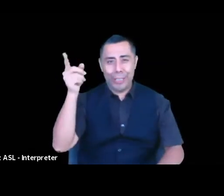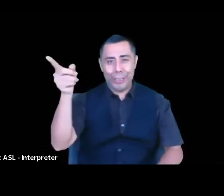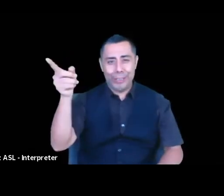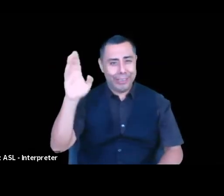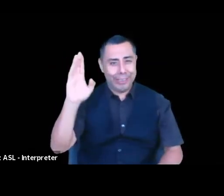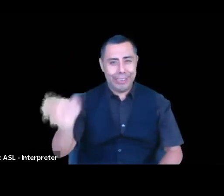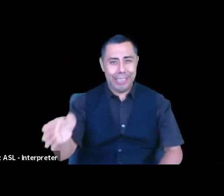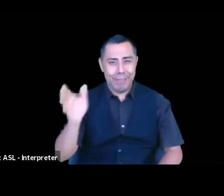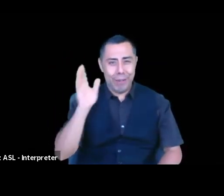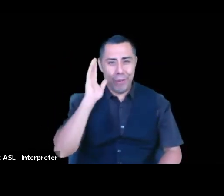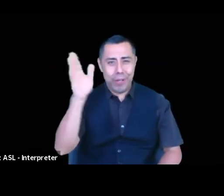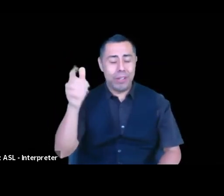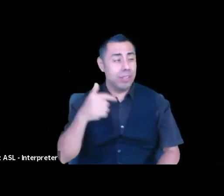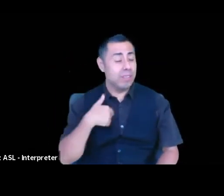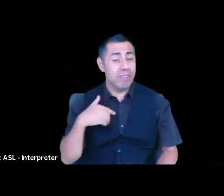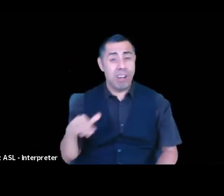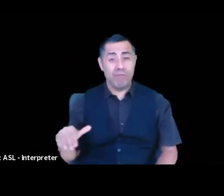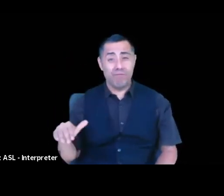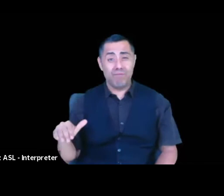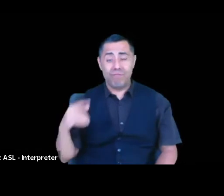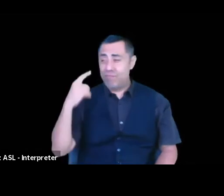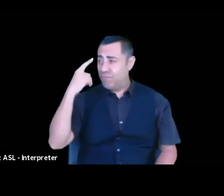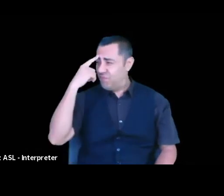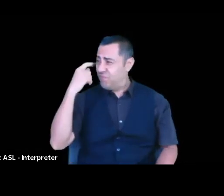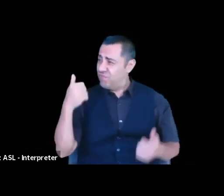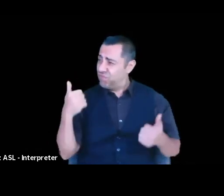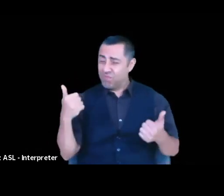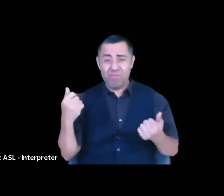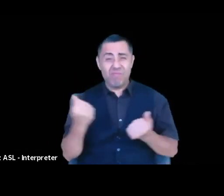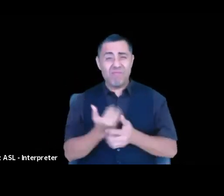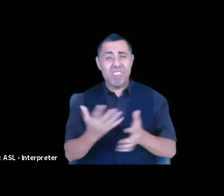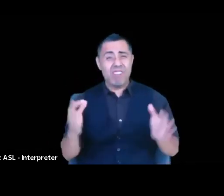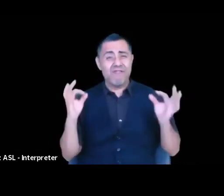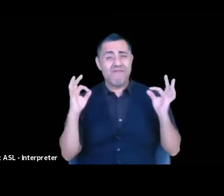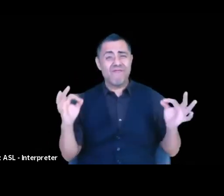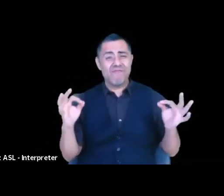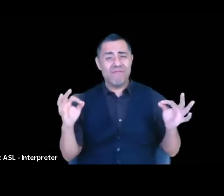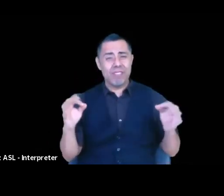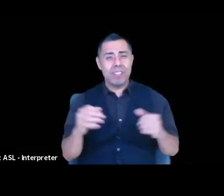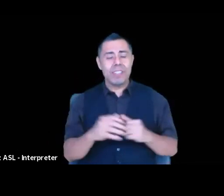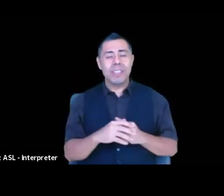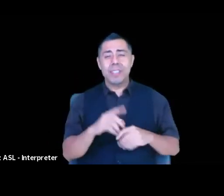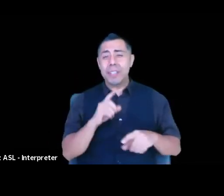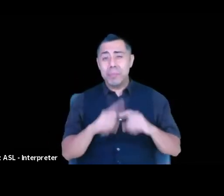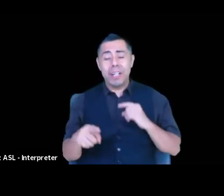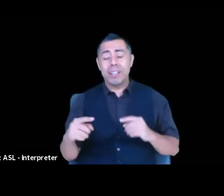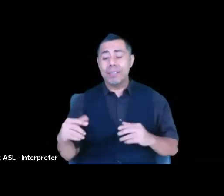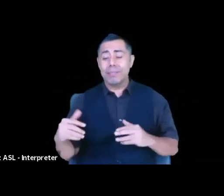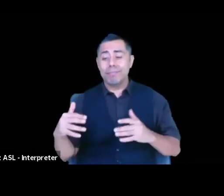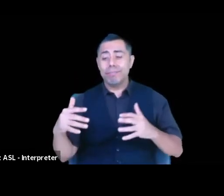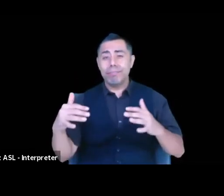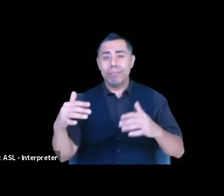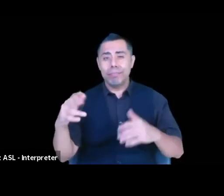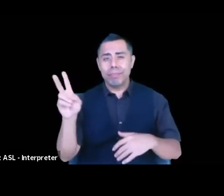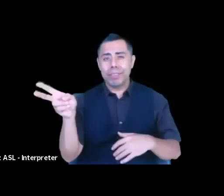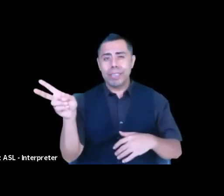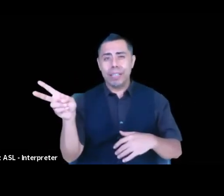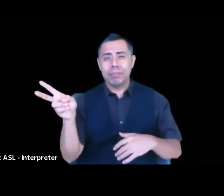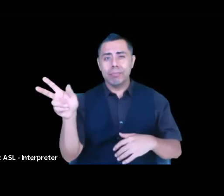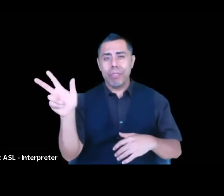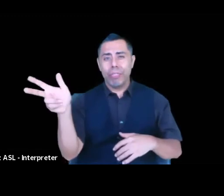I felt everything was good. But I guess around second to third grade, I started feeling